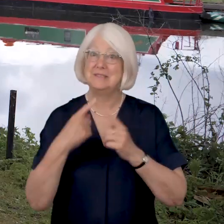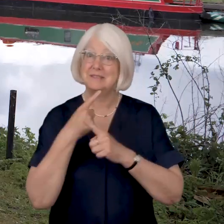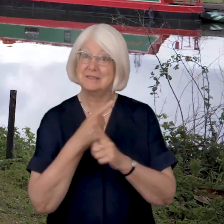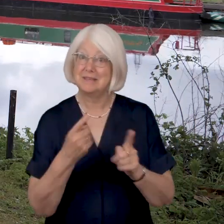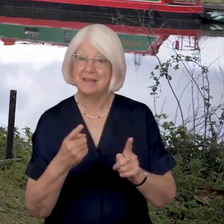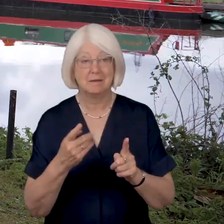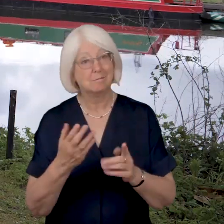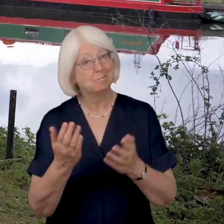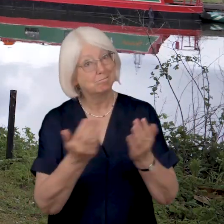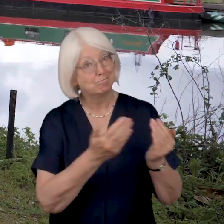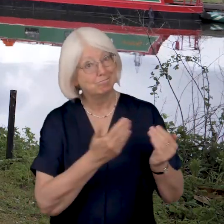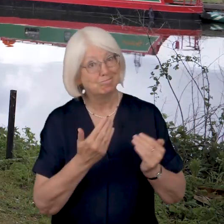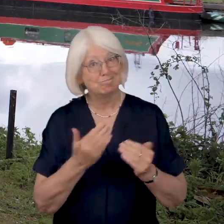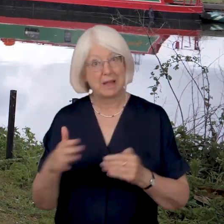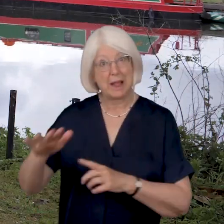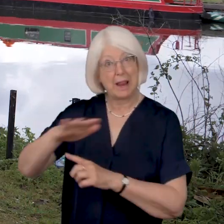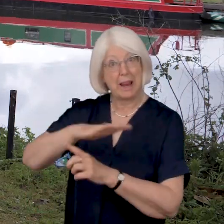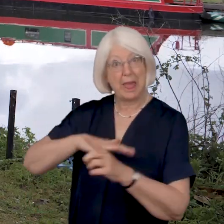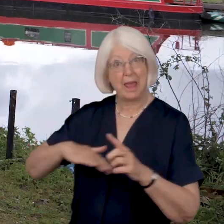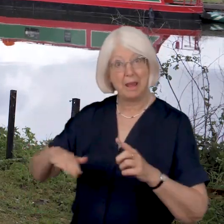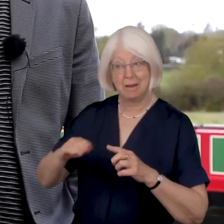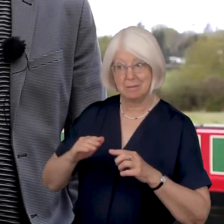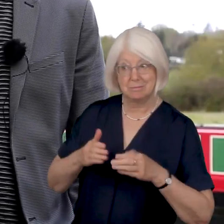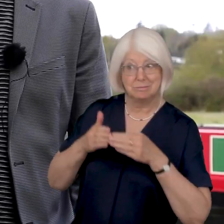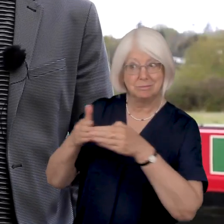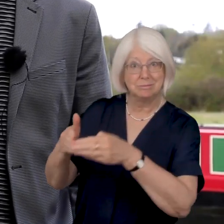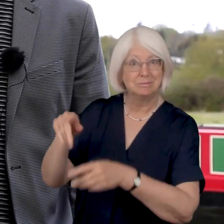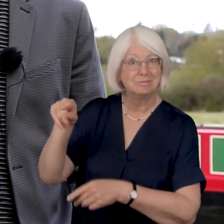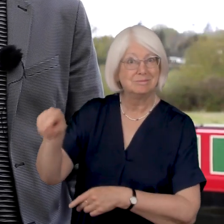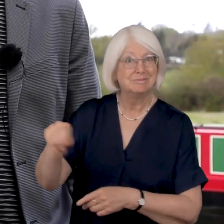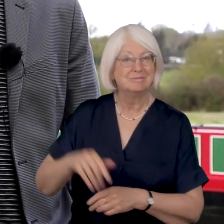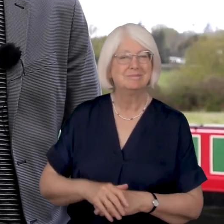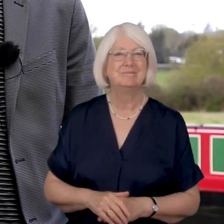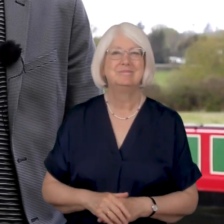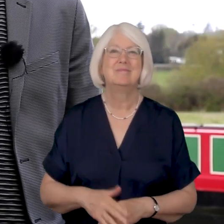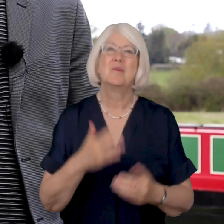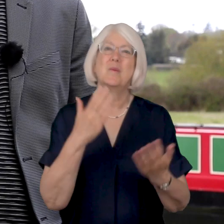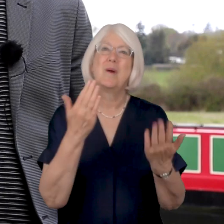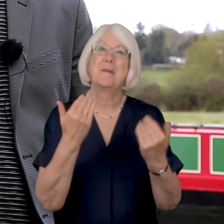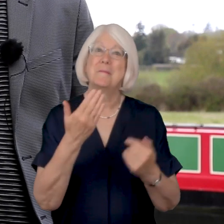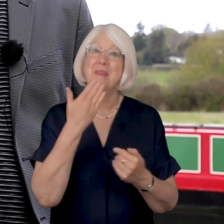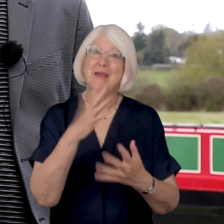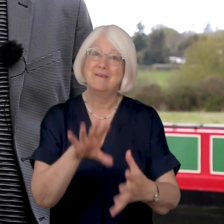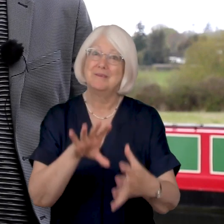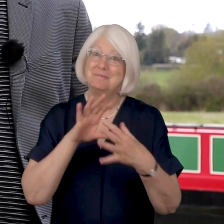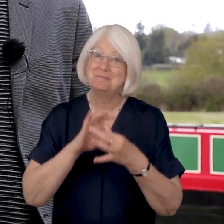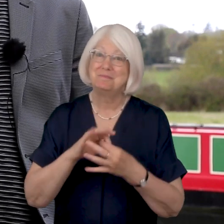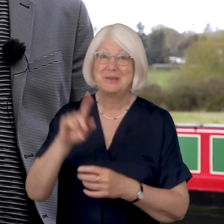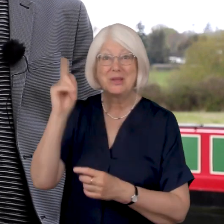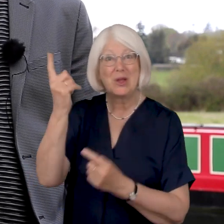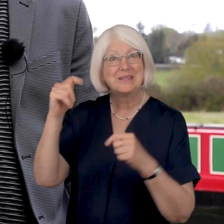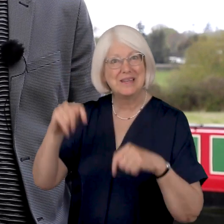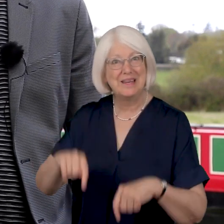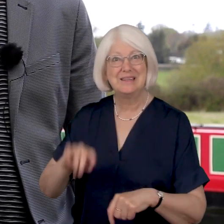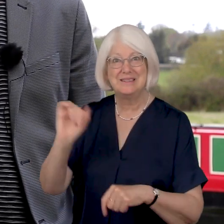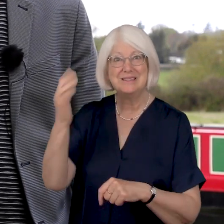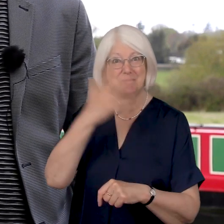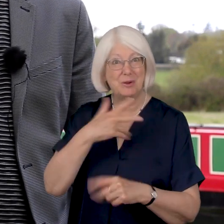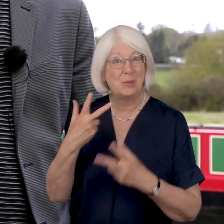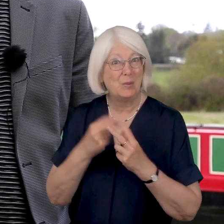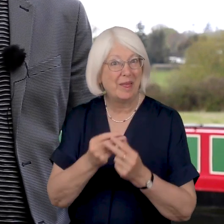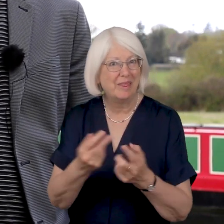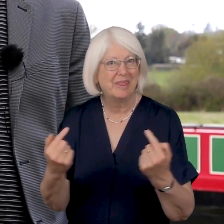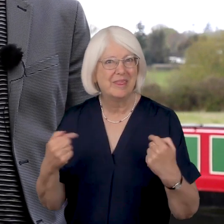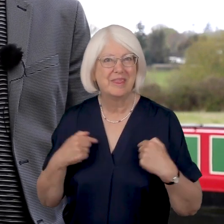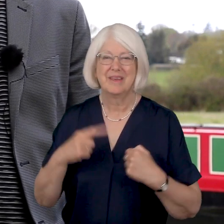Then Jesus said, "Let's go to the other side of the lake." Welcome. Thanks for joining us this morning. God is here. God's Spirit